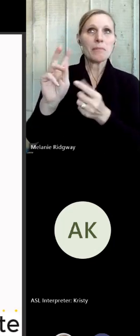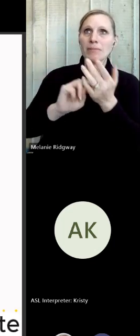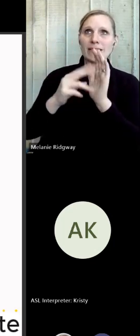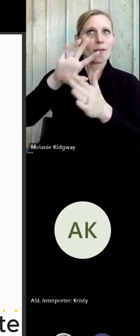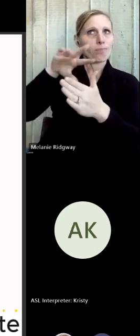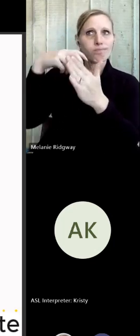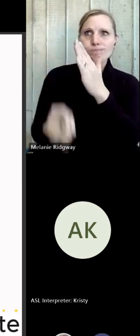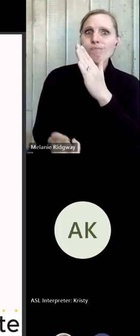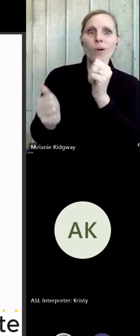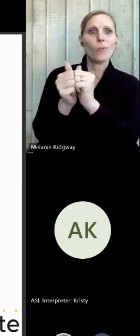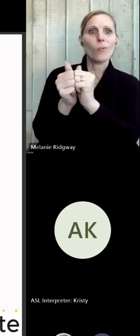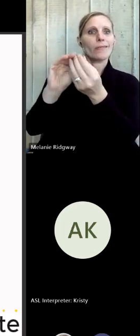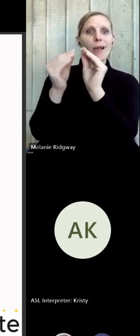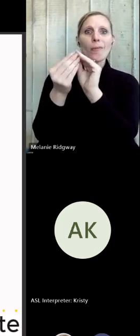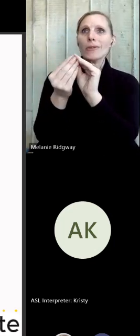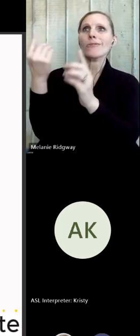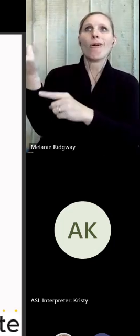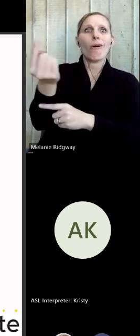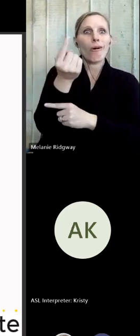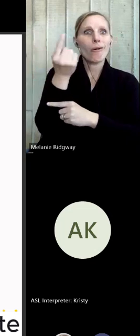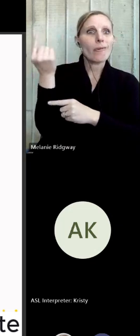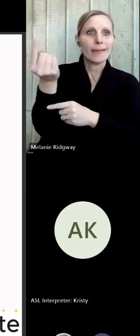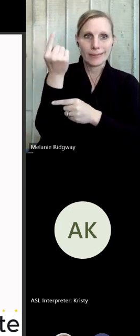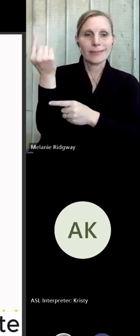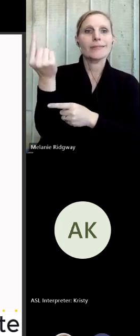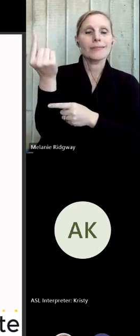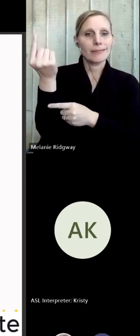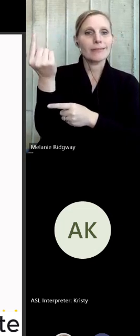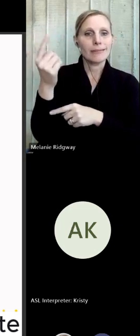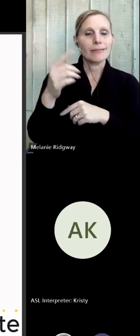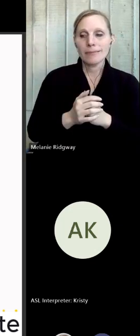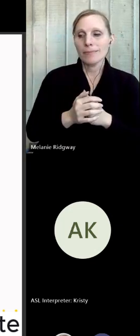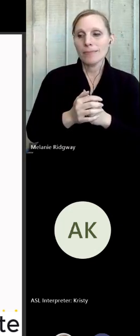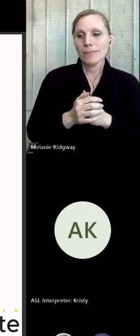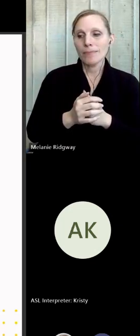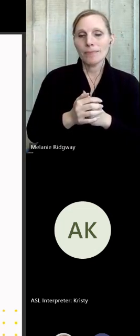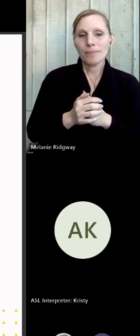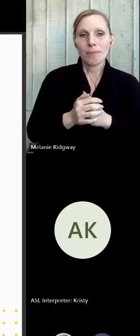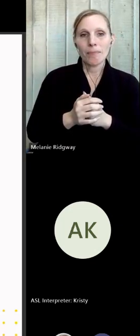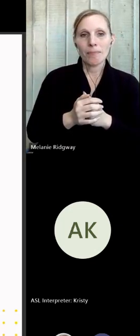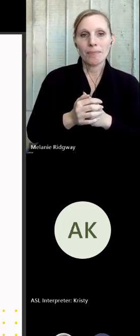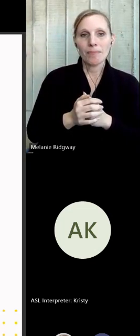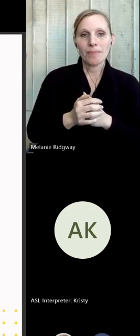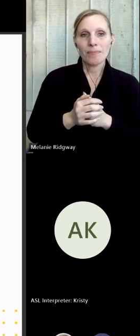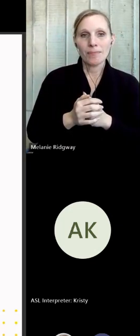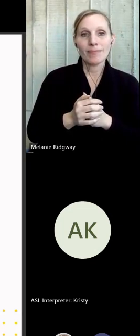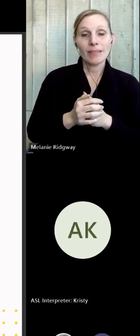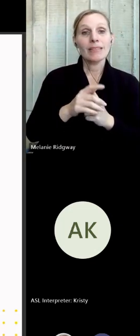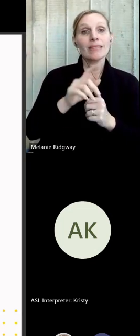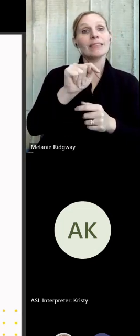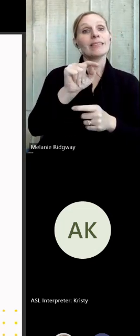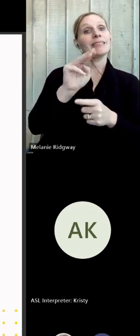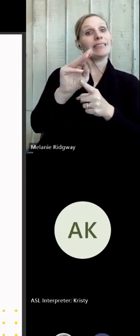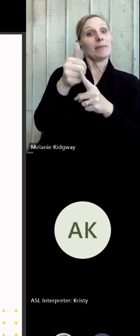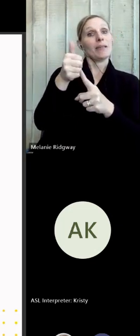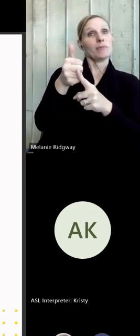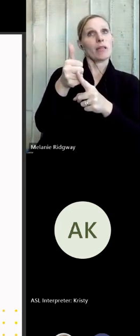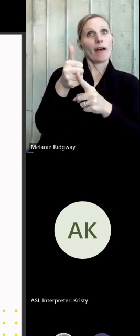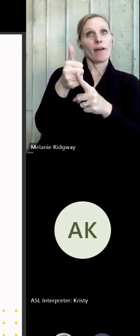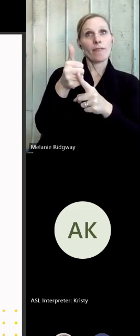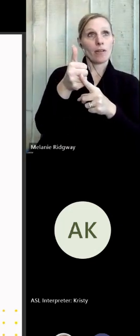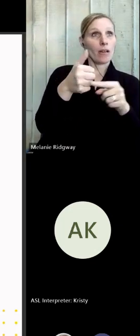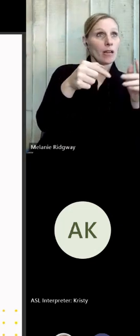I'm dealing with numbers all the time, unquote. Tim flipped